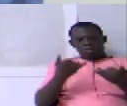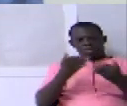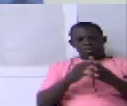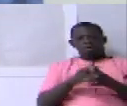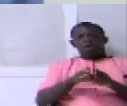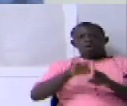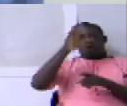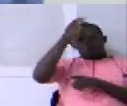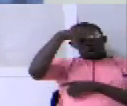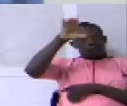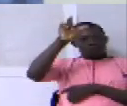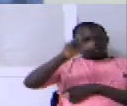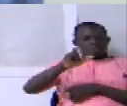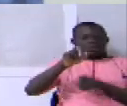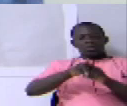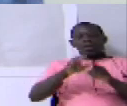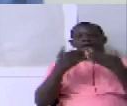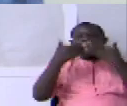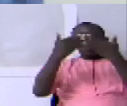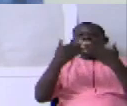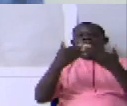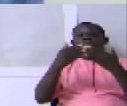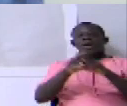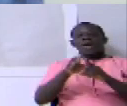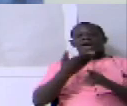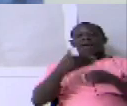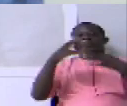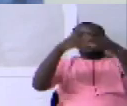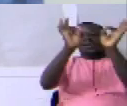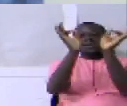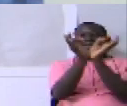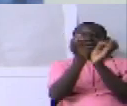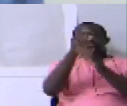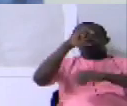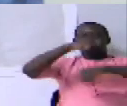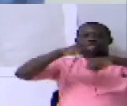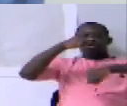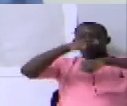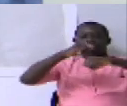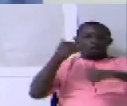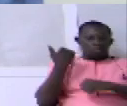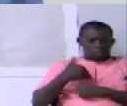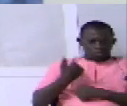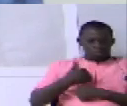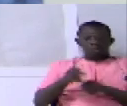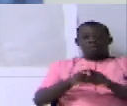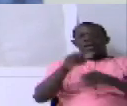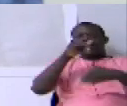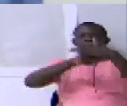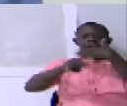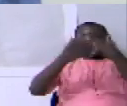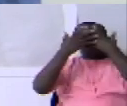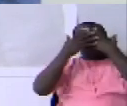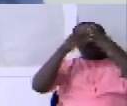the commission's been informed that there was a team of torturers at the prison.